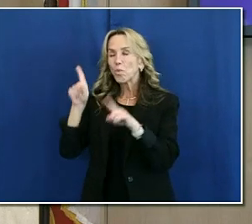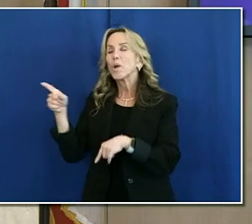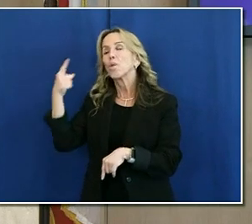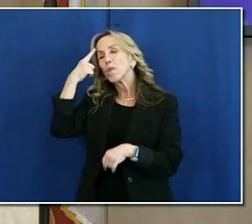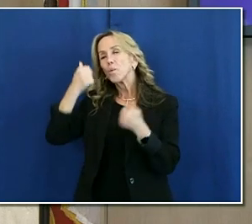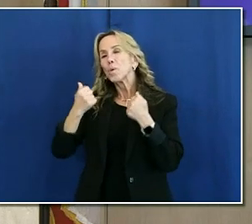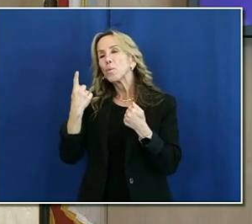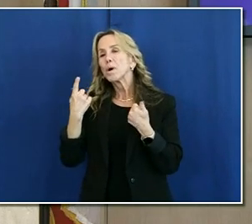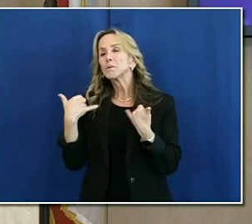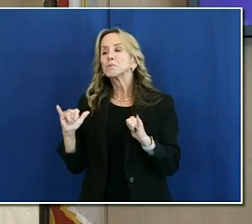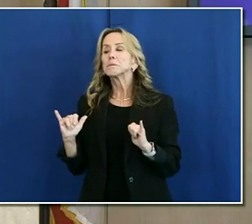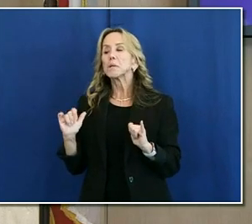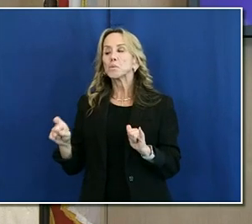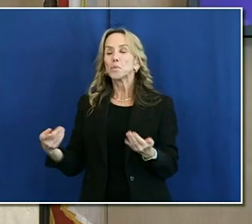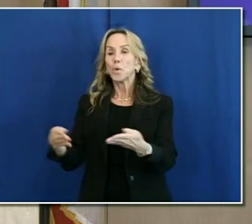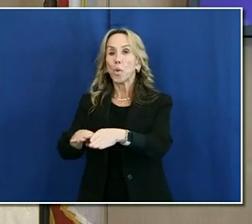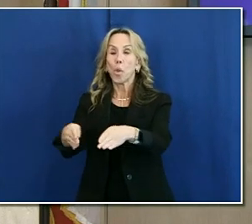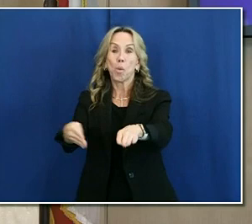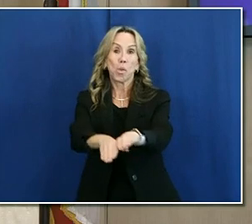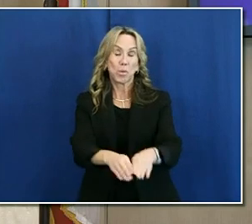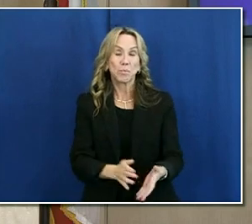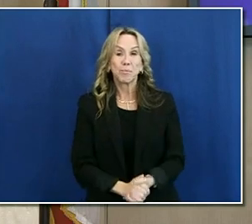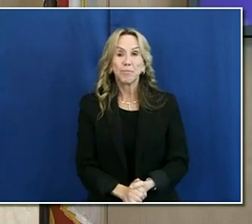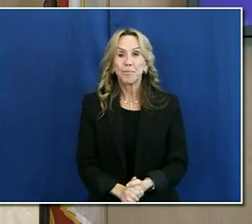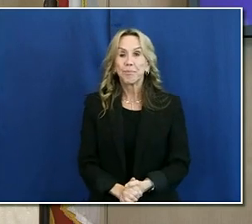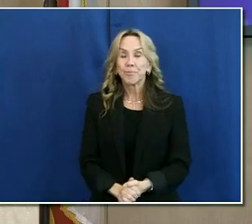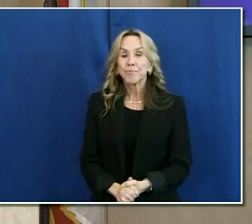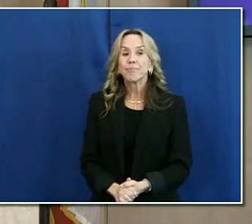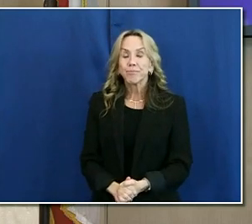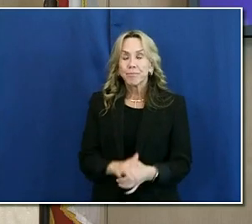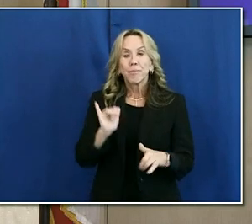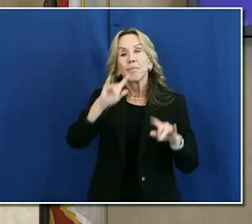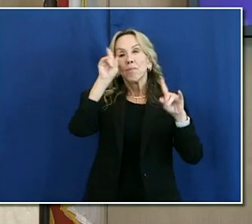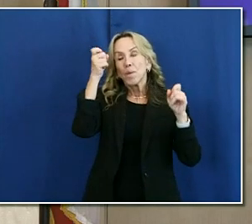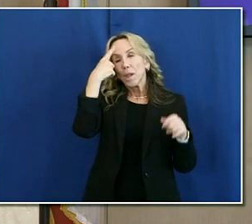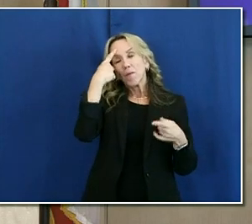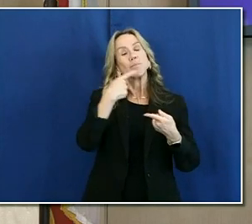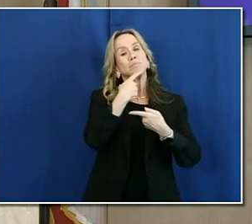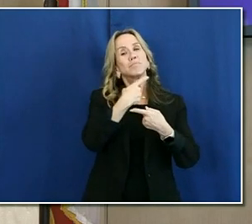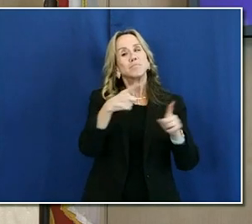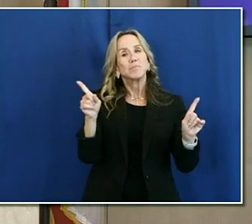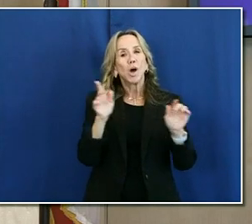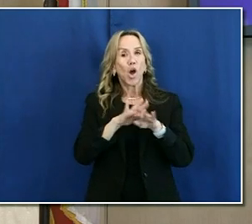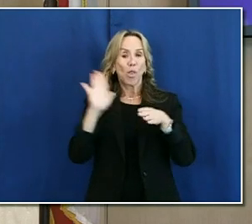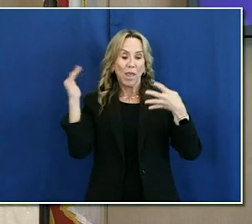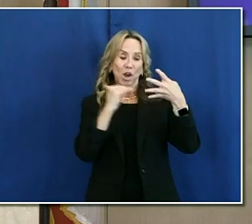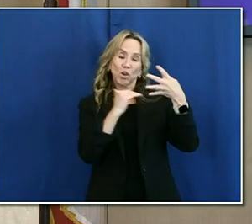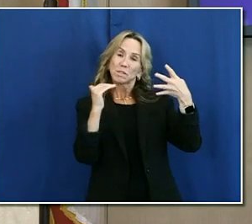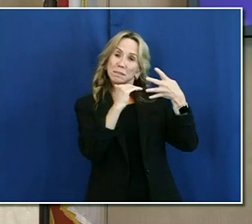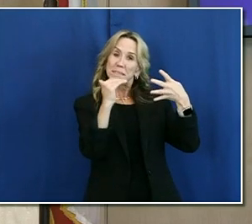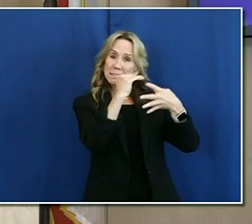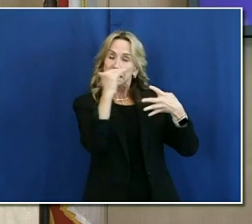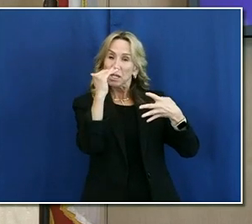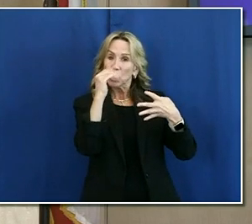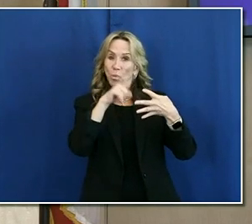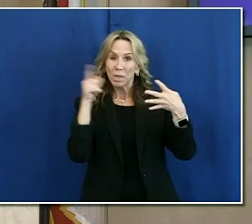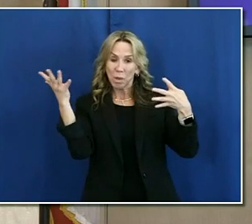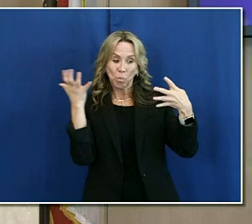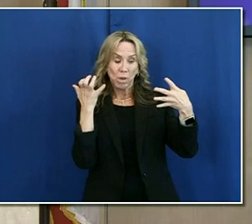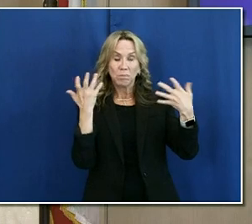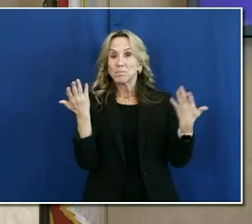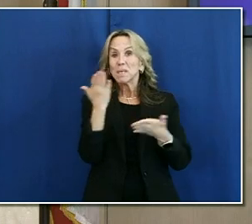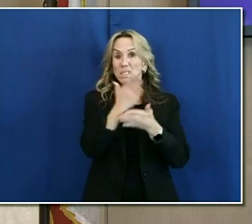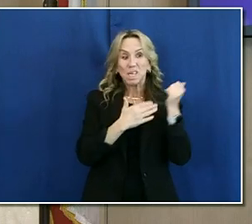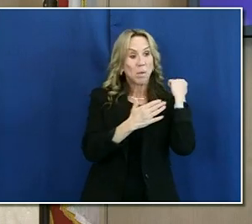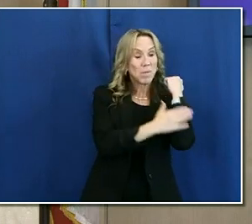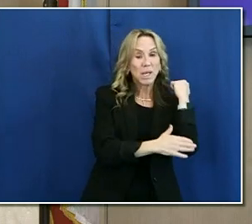allowed counties the option based on their tier to make a choice about where they wanted to go. Some counties chose to open everything allowed.